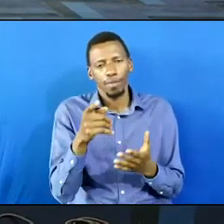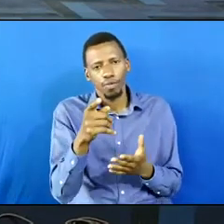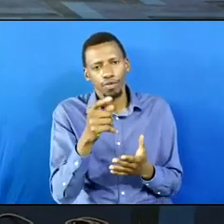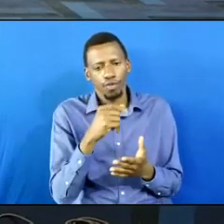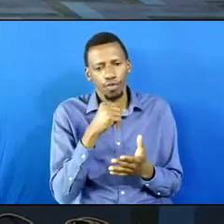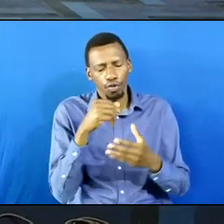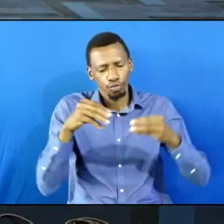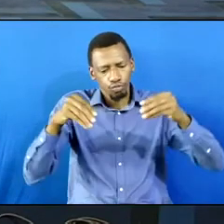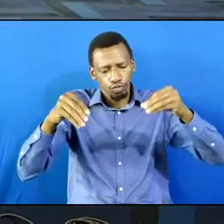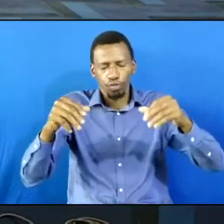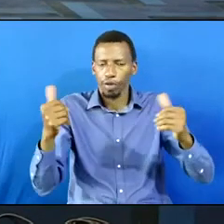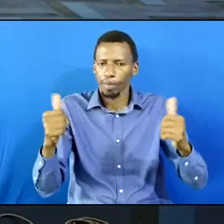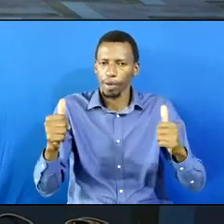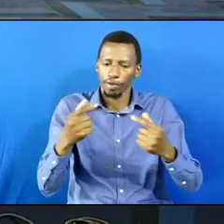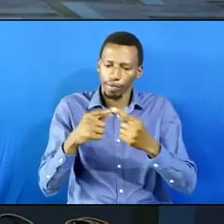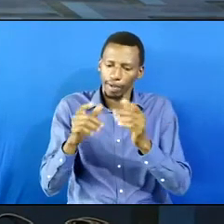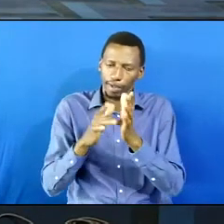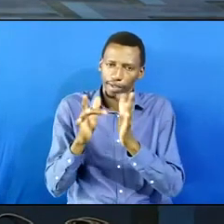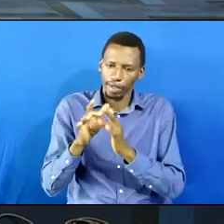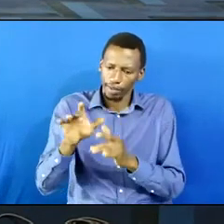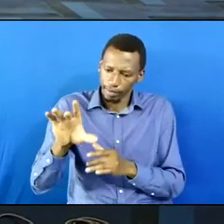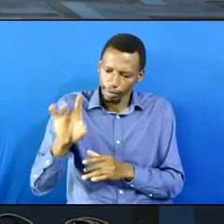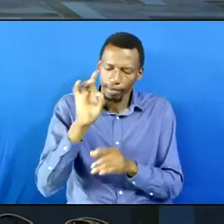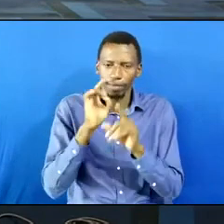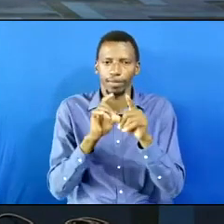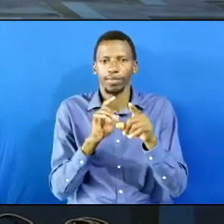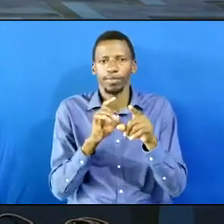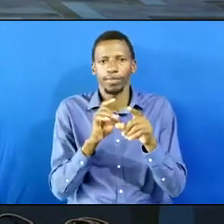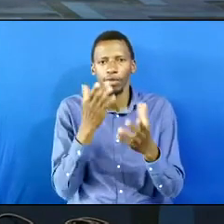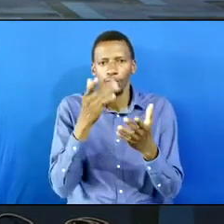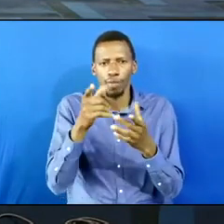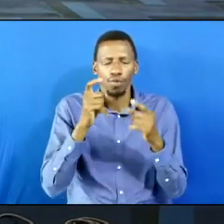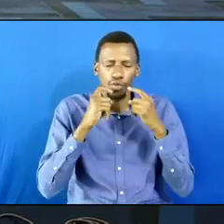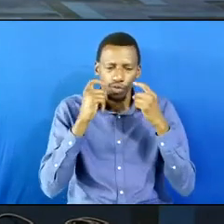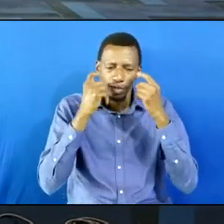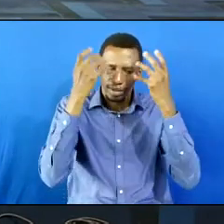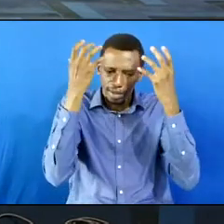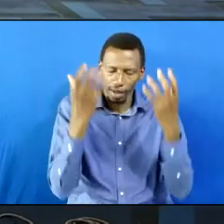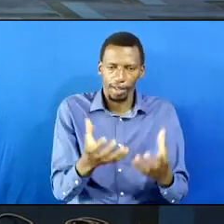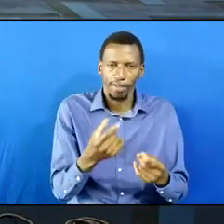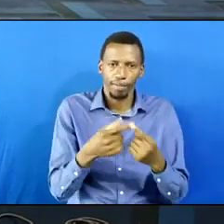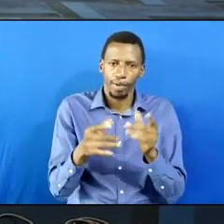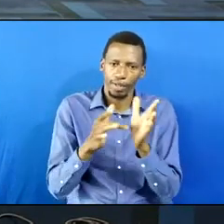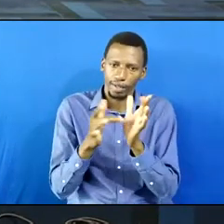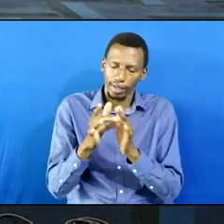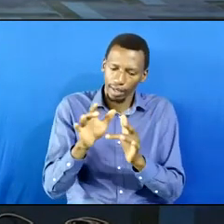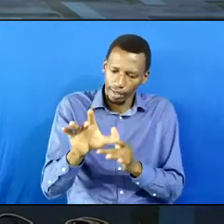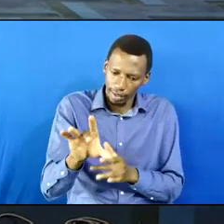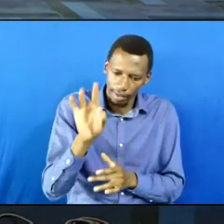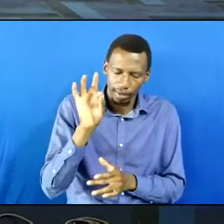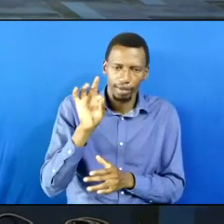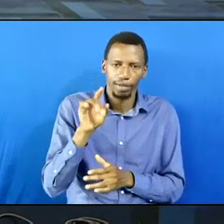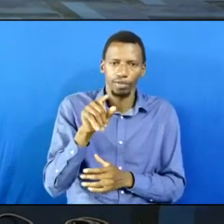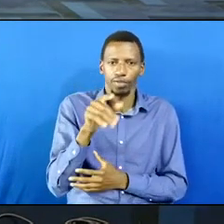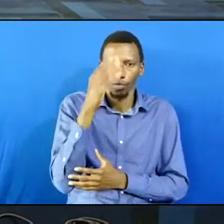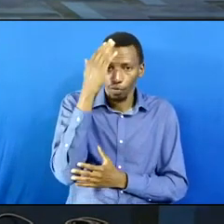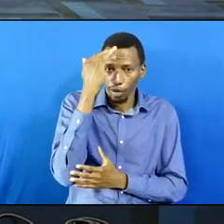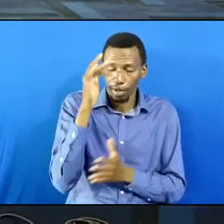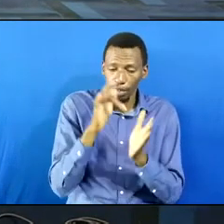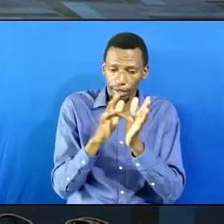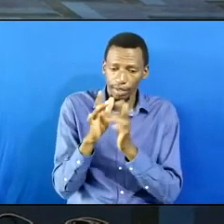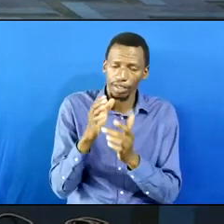very qualified, but he called you. You might be very sinful, but he called you because he needed you in heaven.